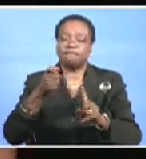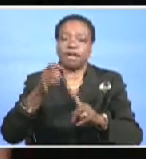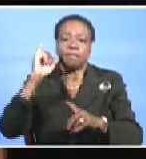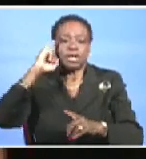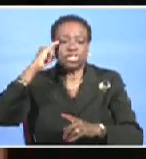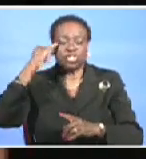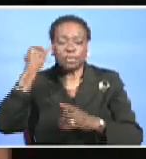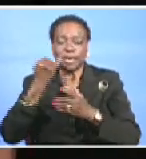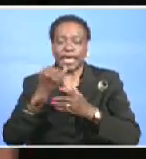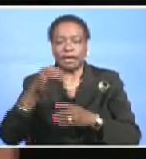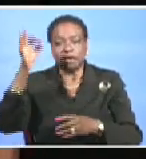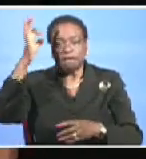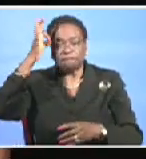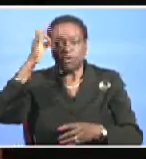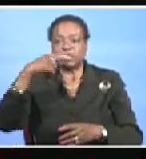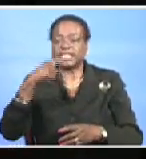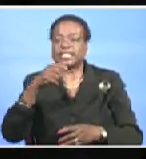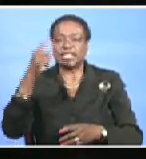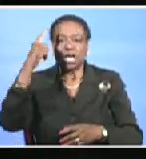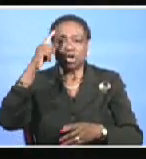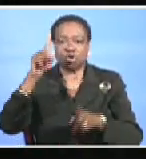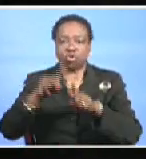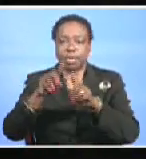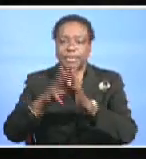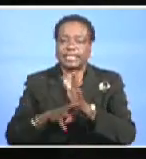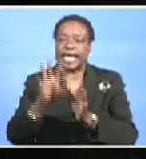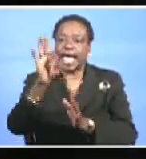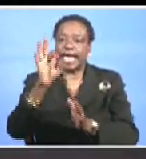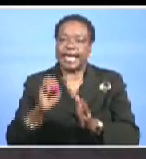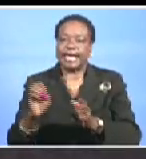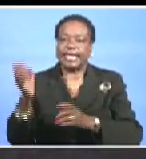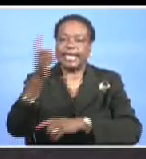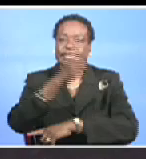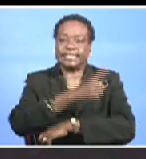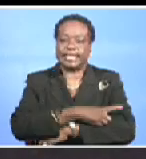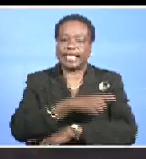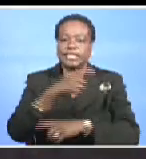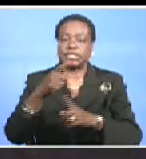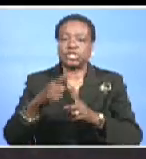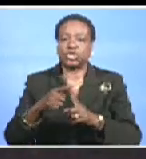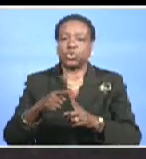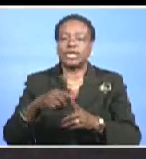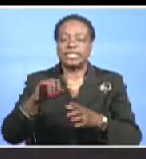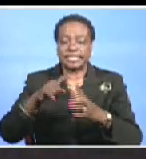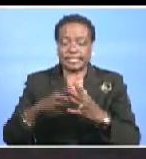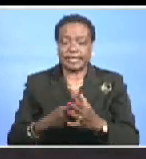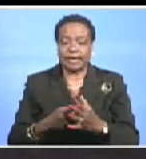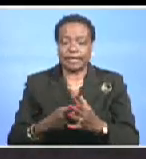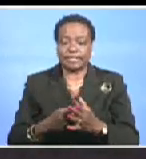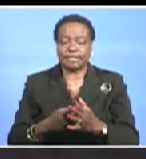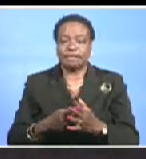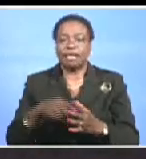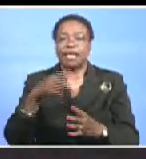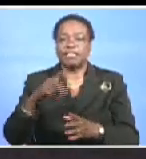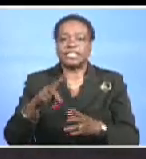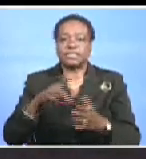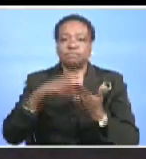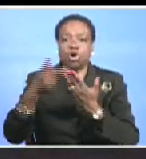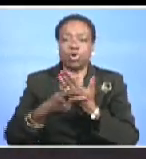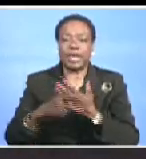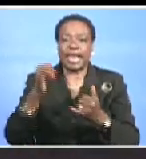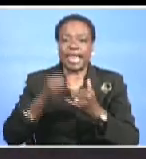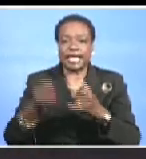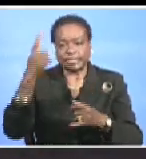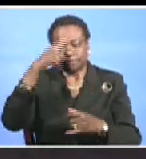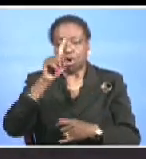says the agreement will take 90 days to formalize and implement. Now, this pilot program is expected to last 1 year and